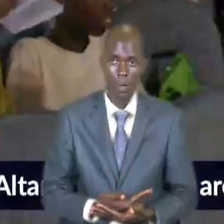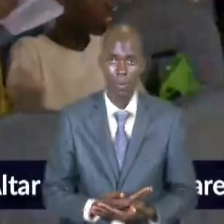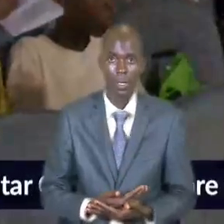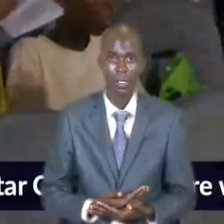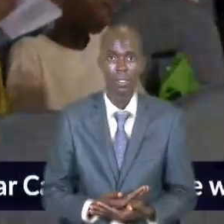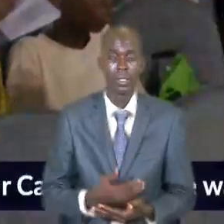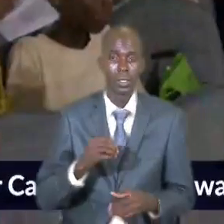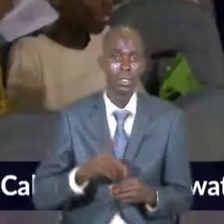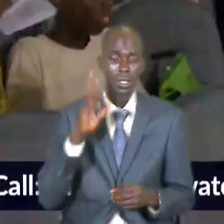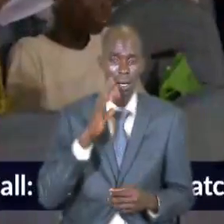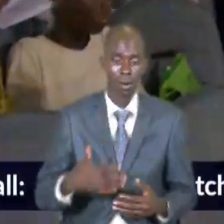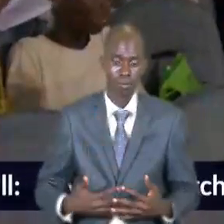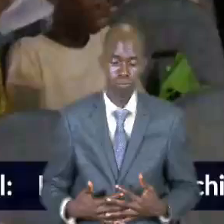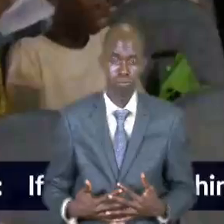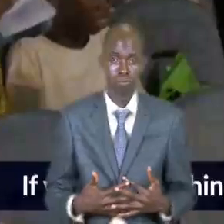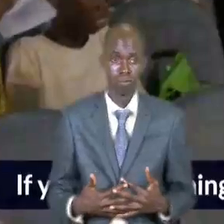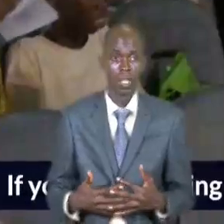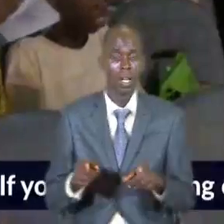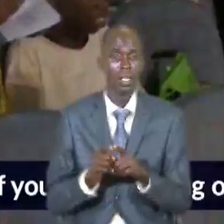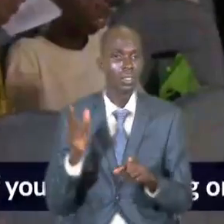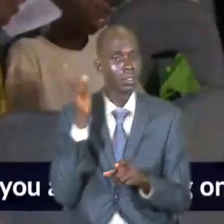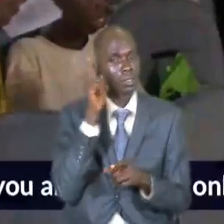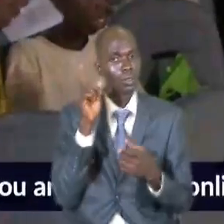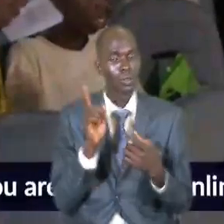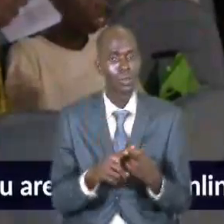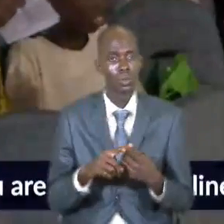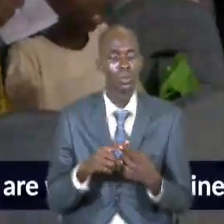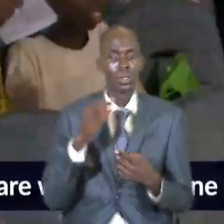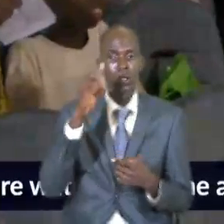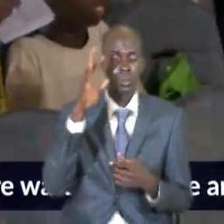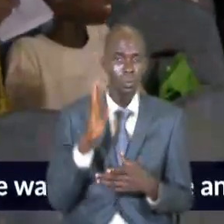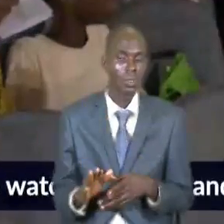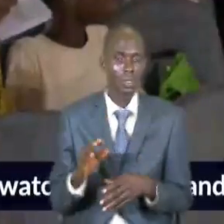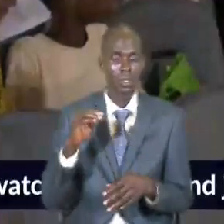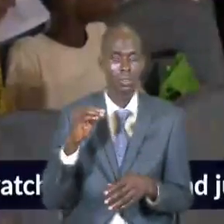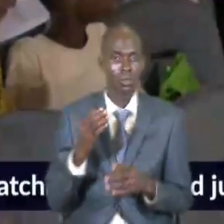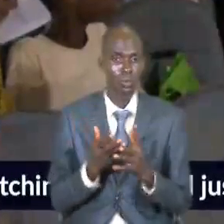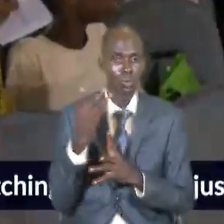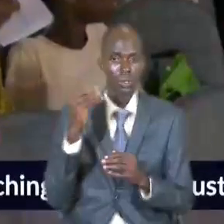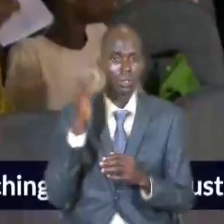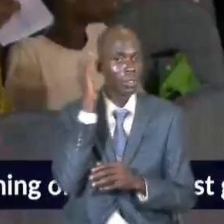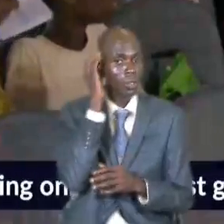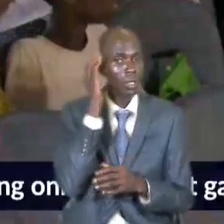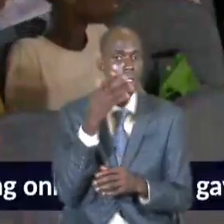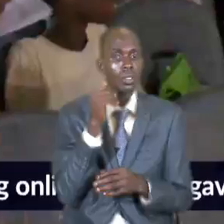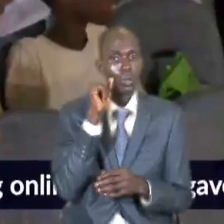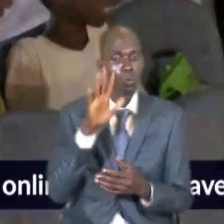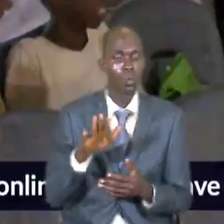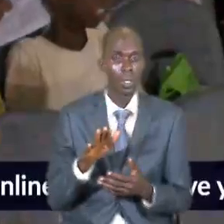on radio, the baby died in the womb. The matron attending to